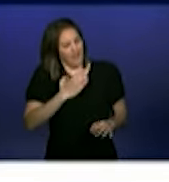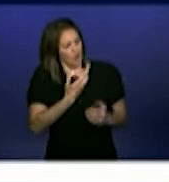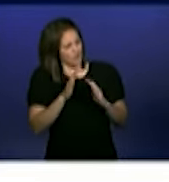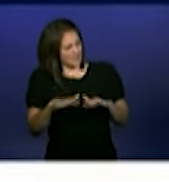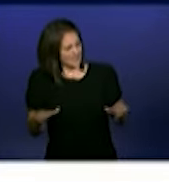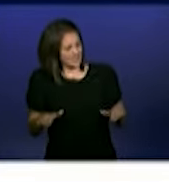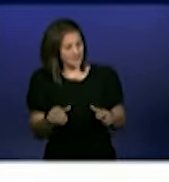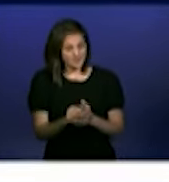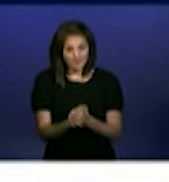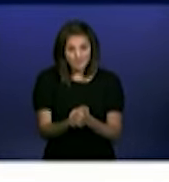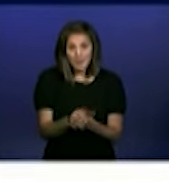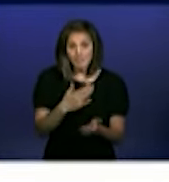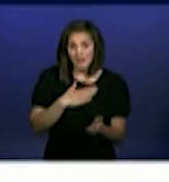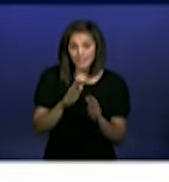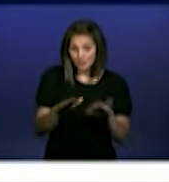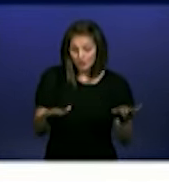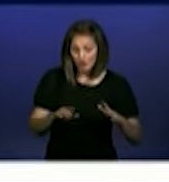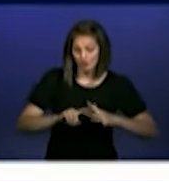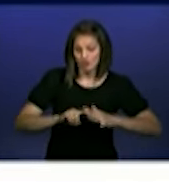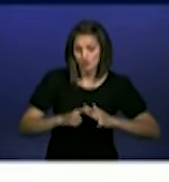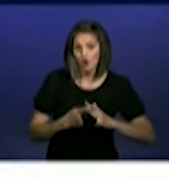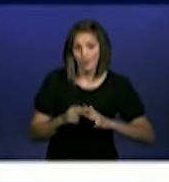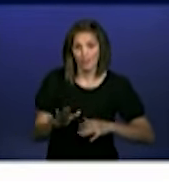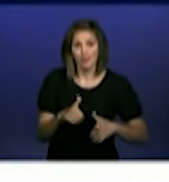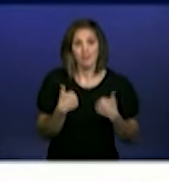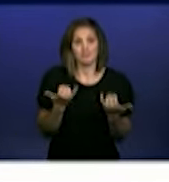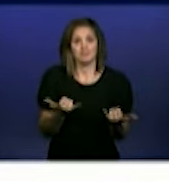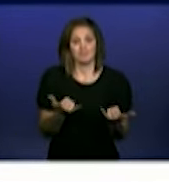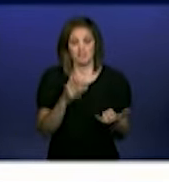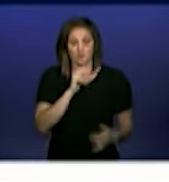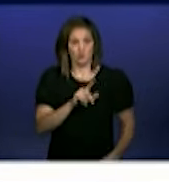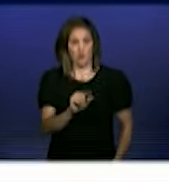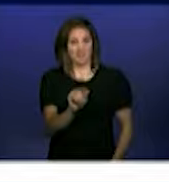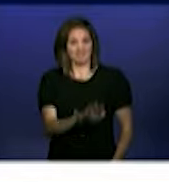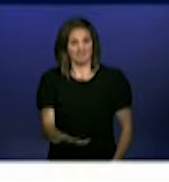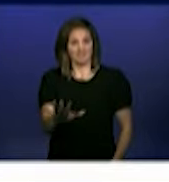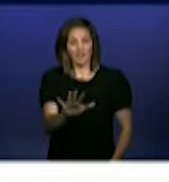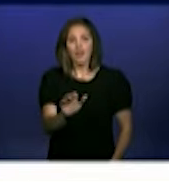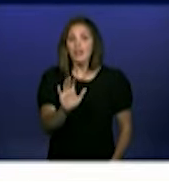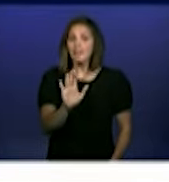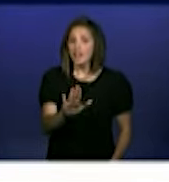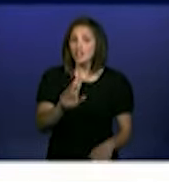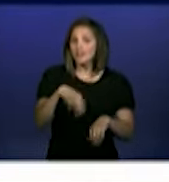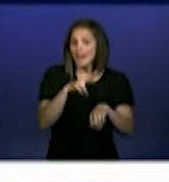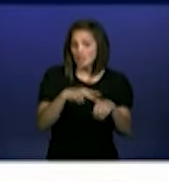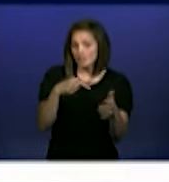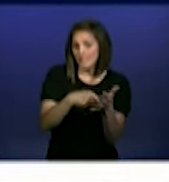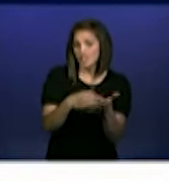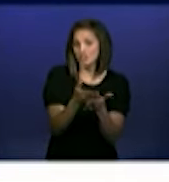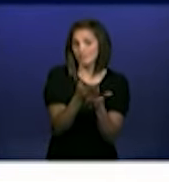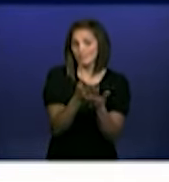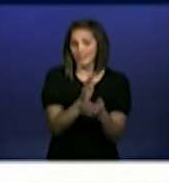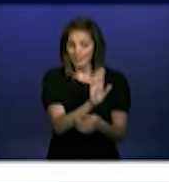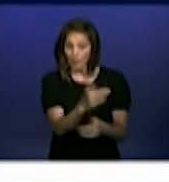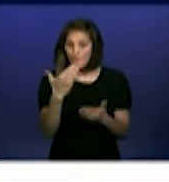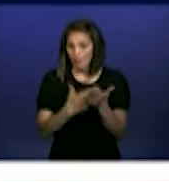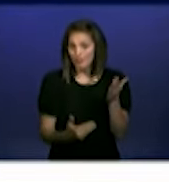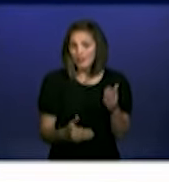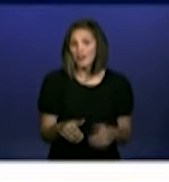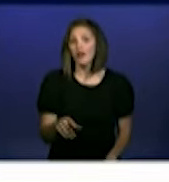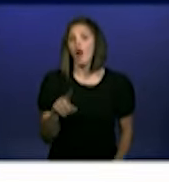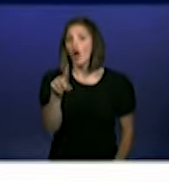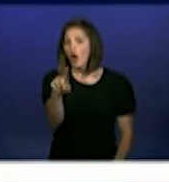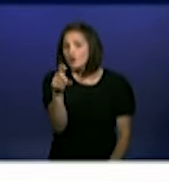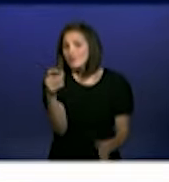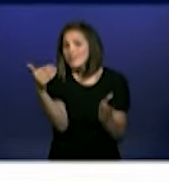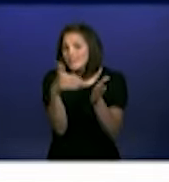children are all launching their lives right now in their early 20s. Their share of the national debt is over $100,000. If you want to